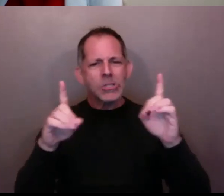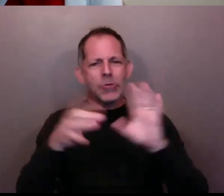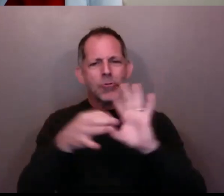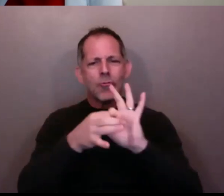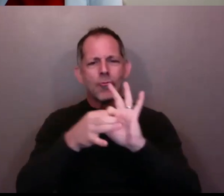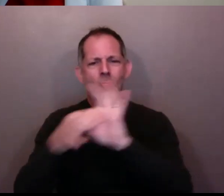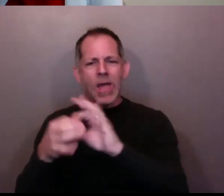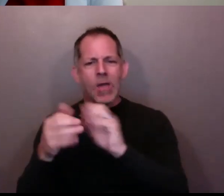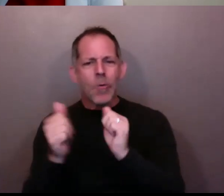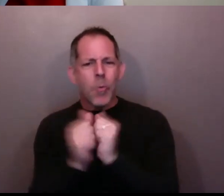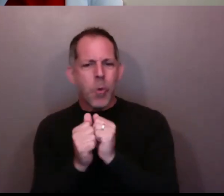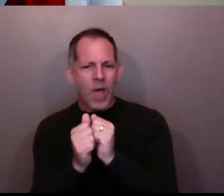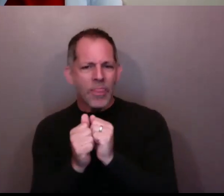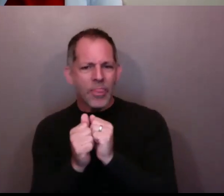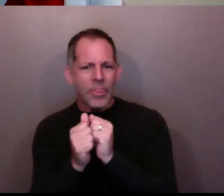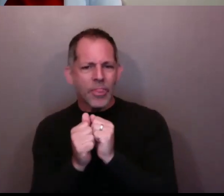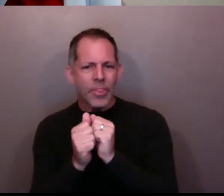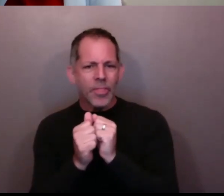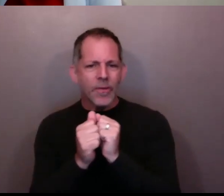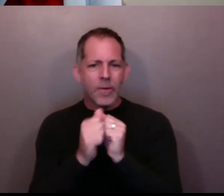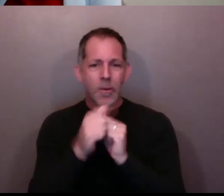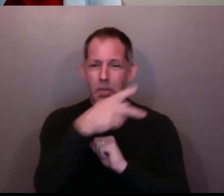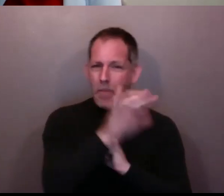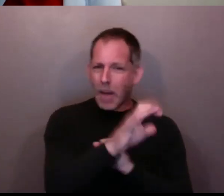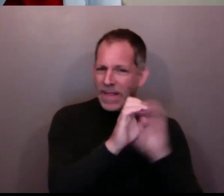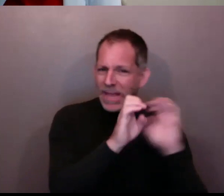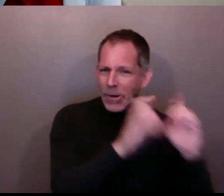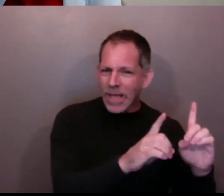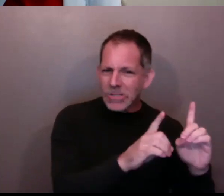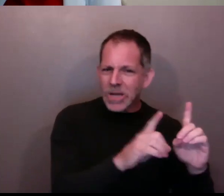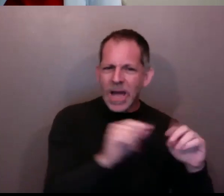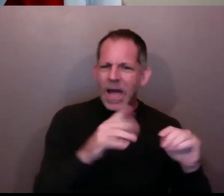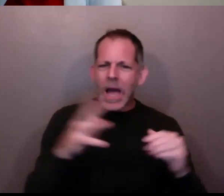district? How much money is earmarked for the effort and how is it being spent?